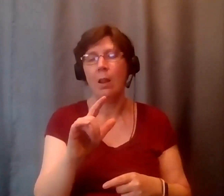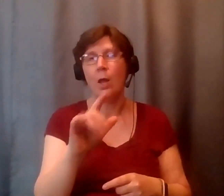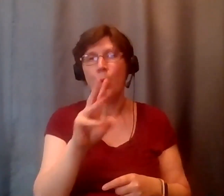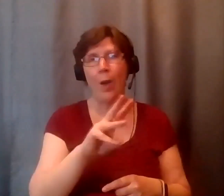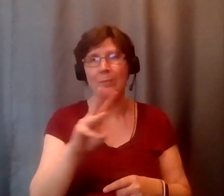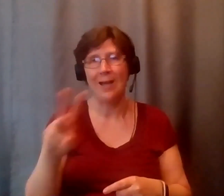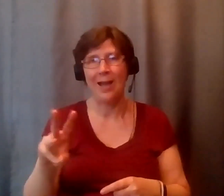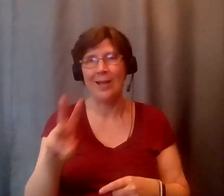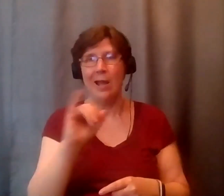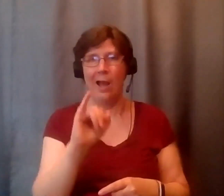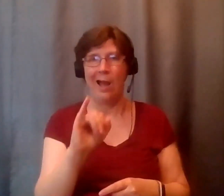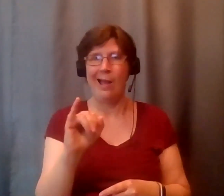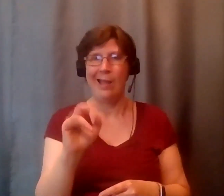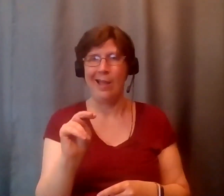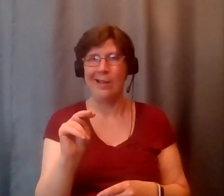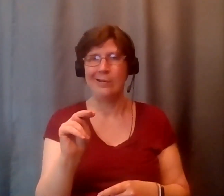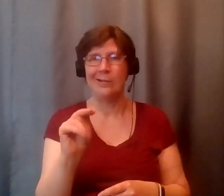is